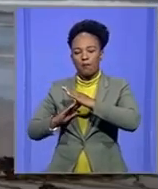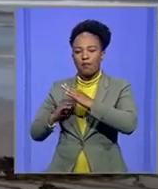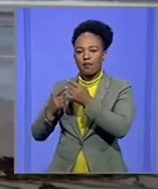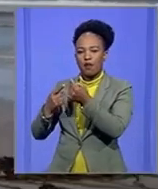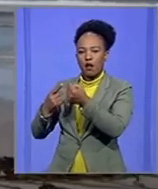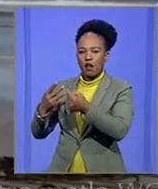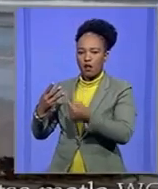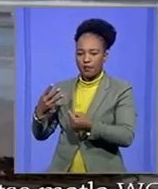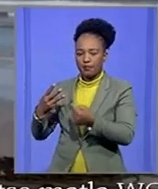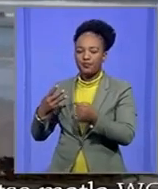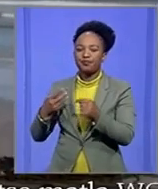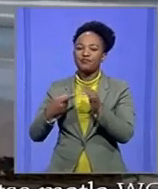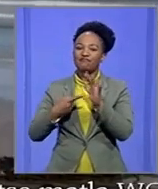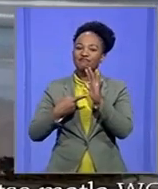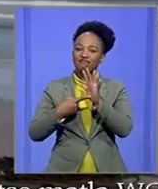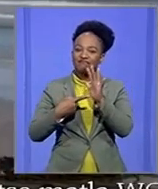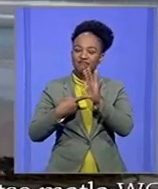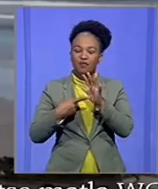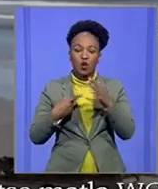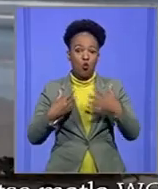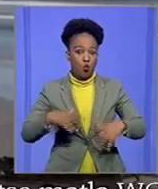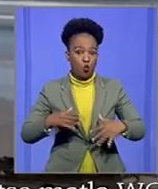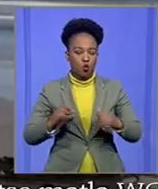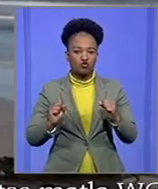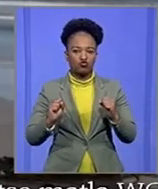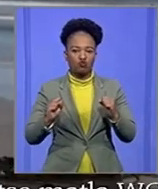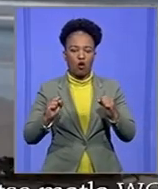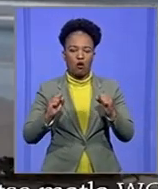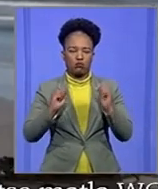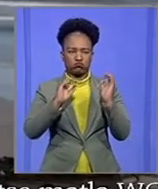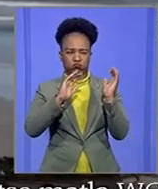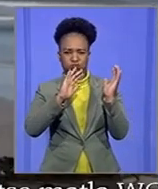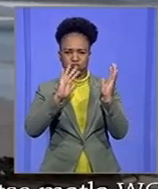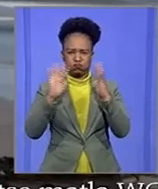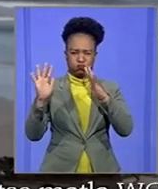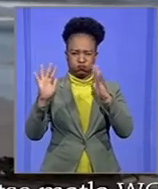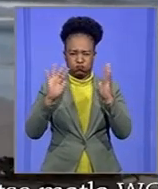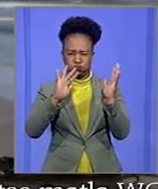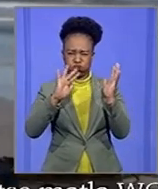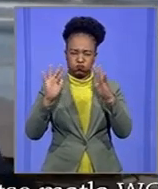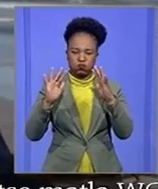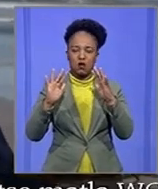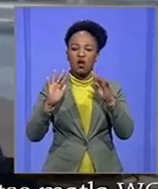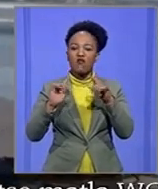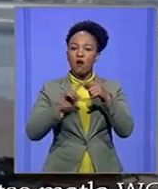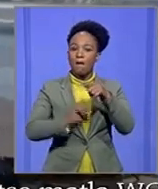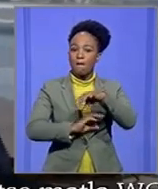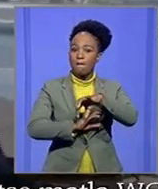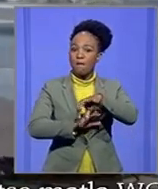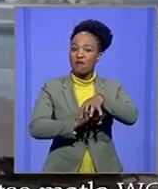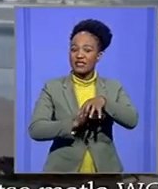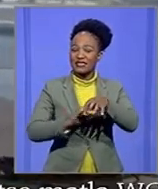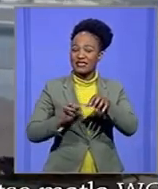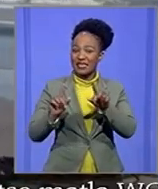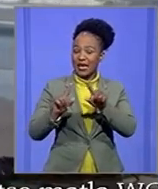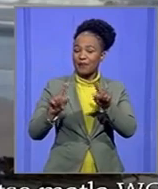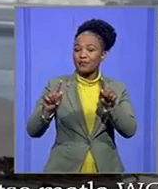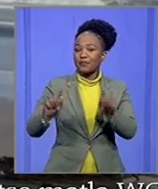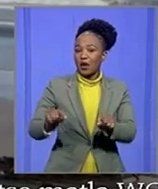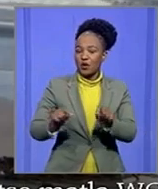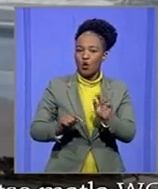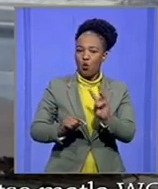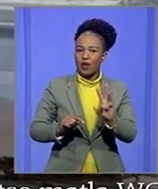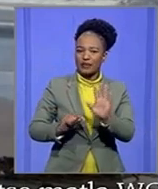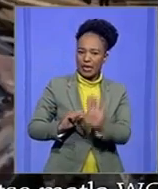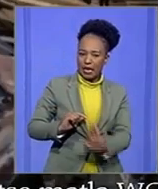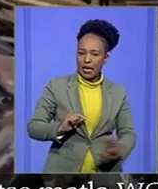We've got strong winds, a level 6 warning for winds, mostly starting on the western side of the province and then moving through the week through a series